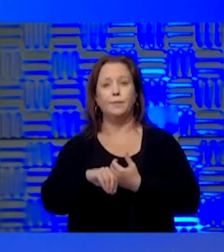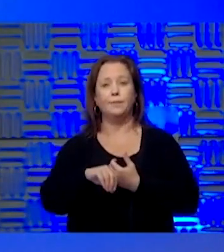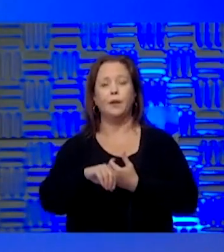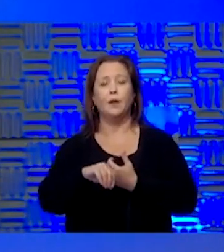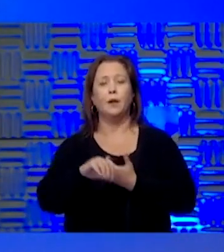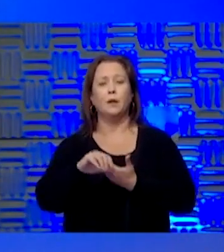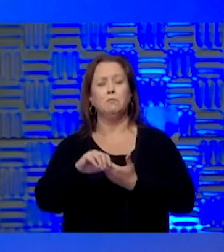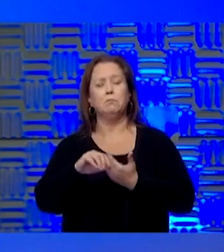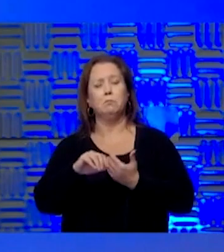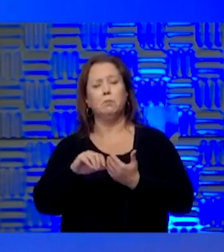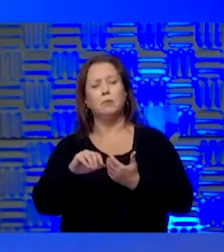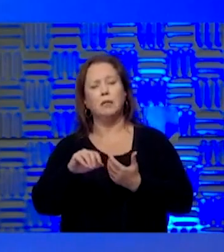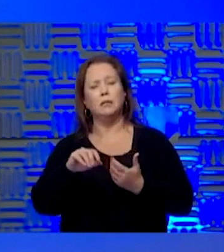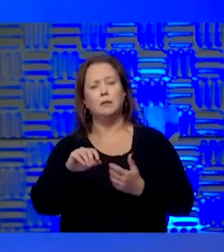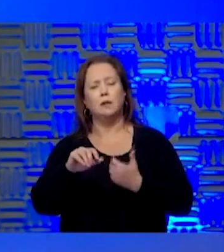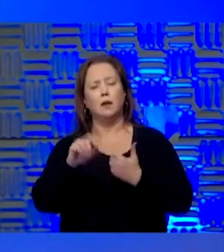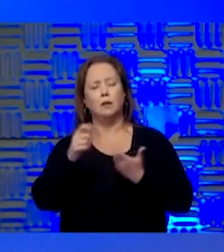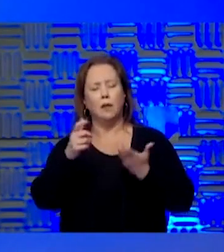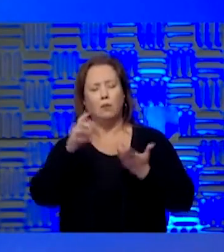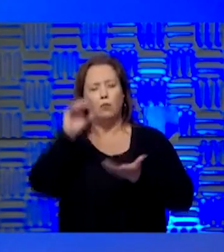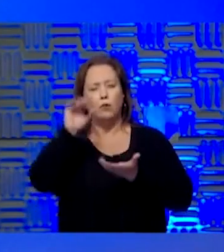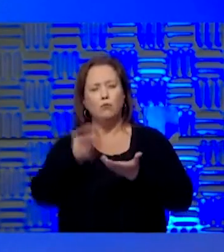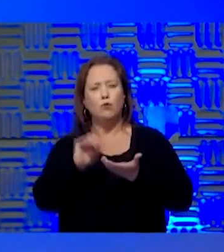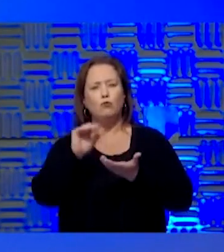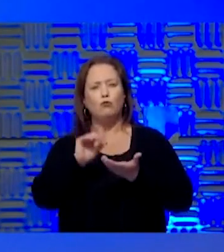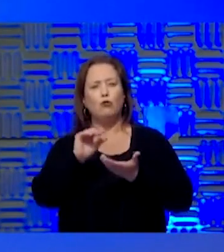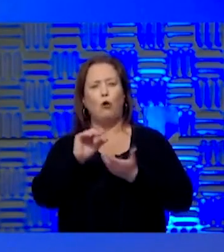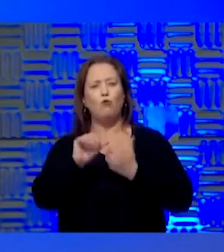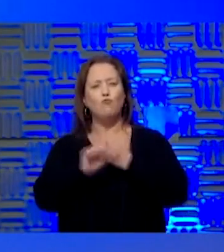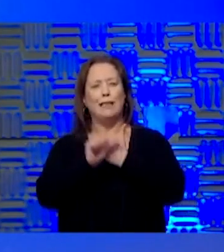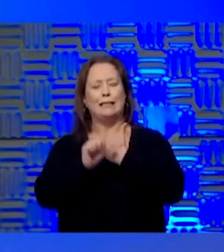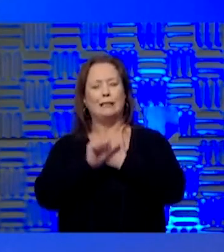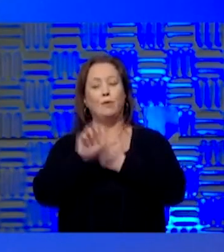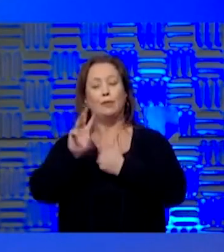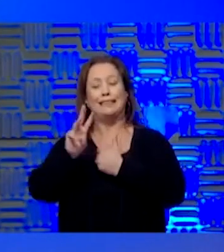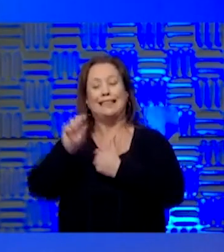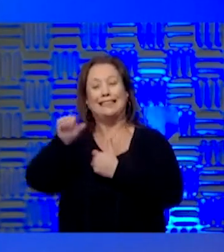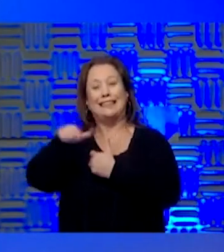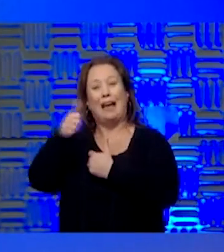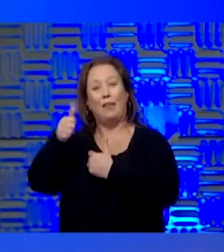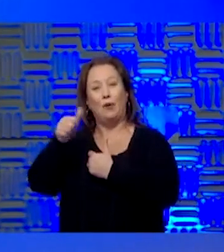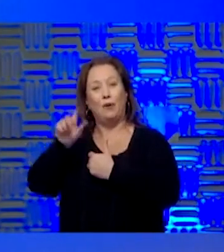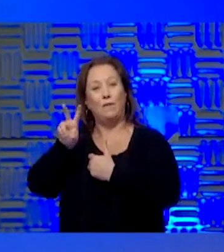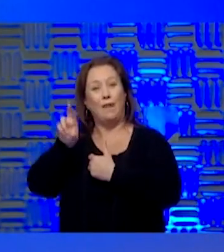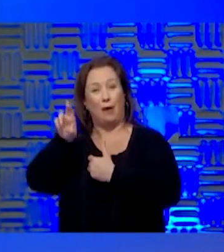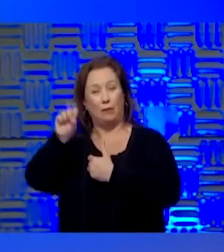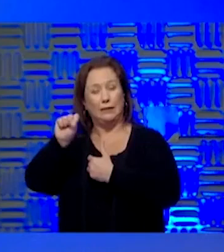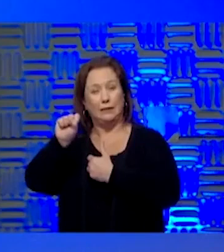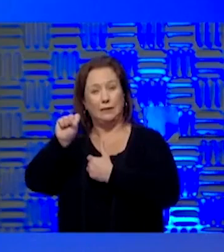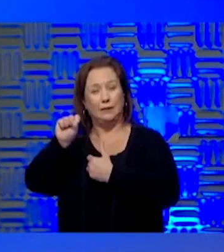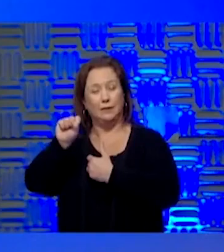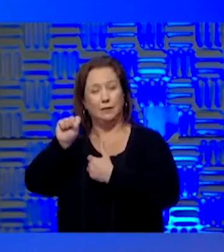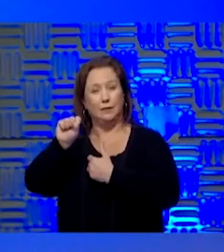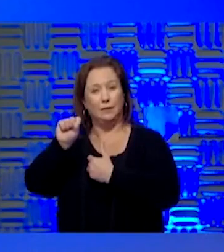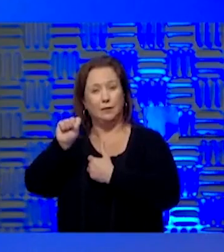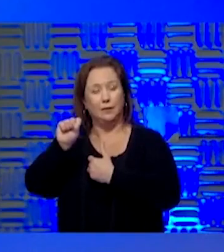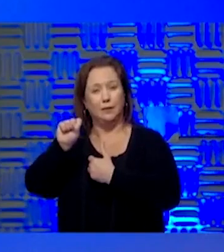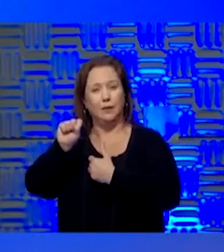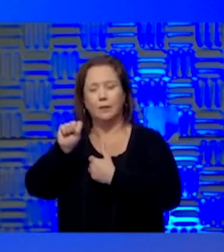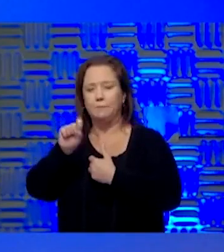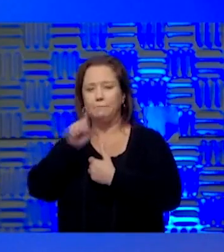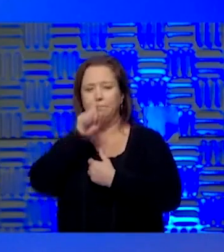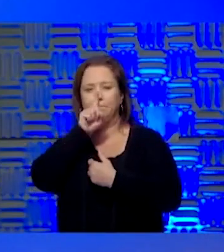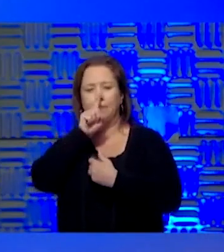relative risk, but what it did was reduce your relative risk for 6 other viruses. So that wasn't really